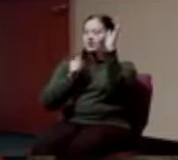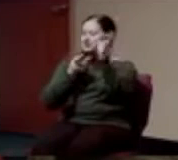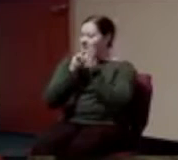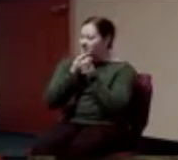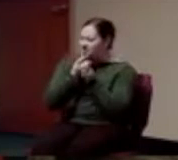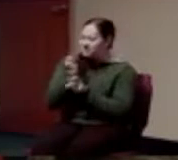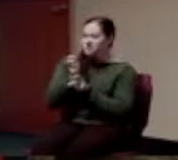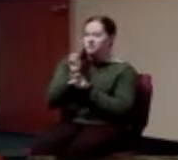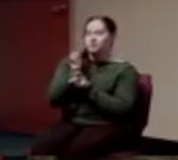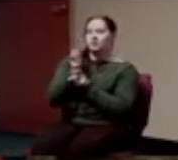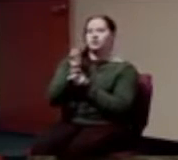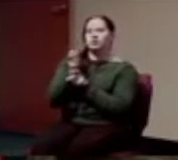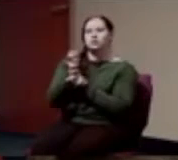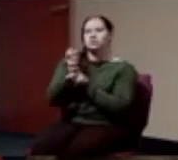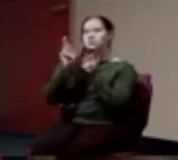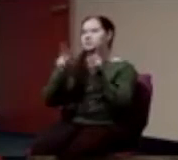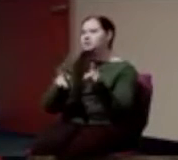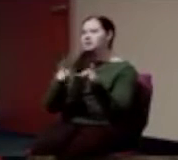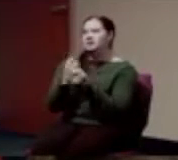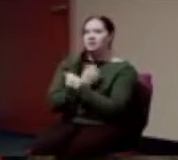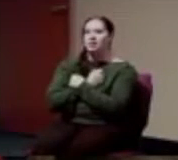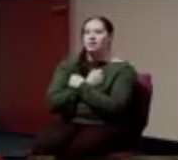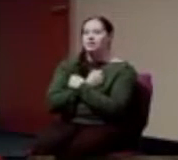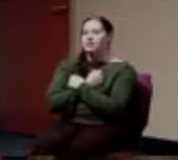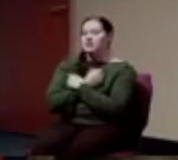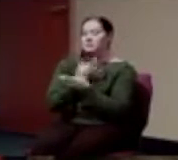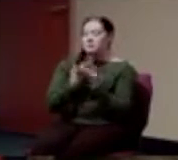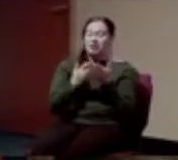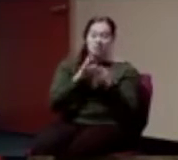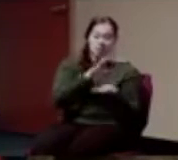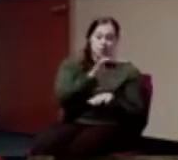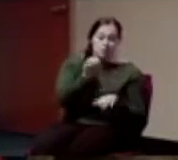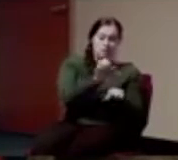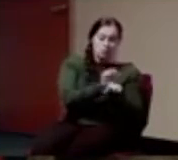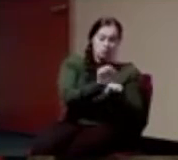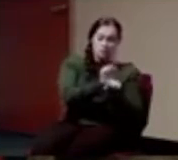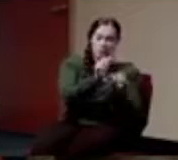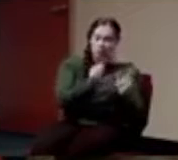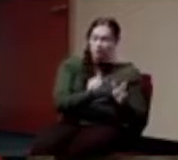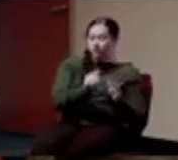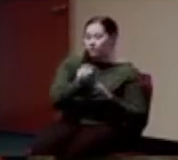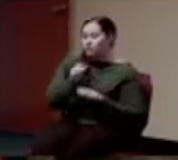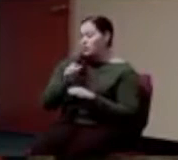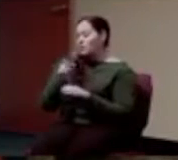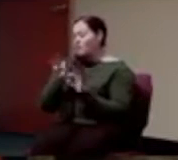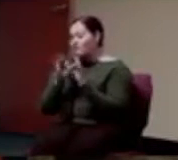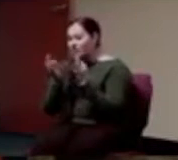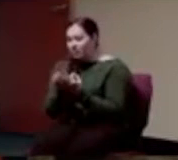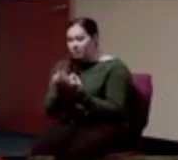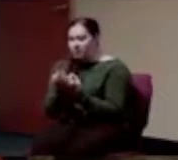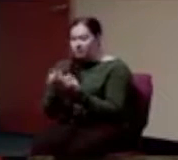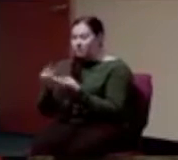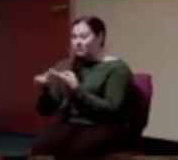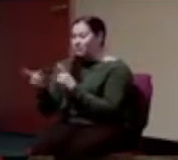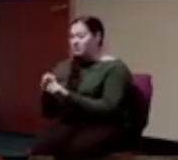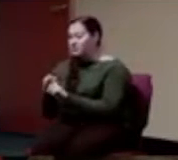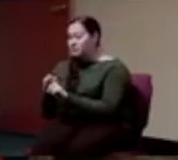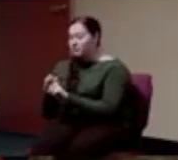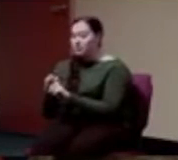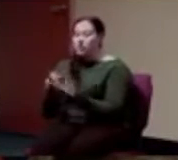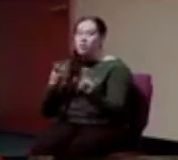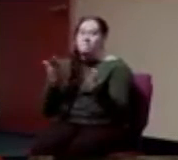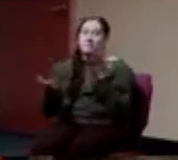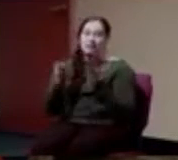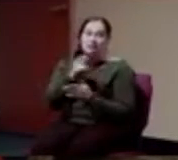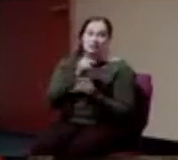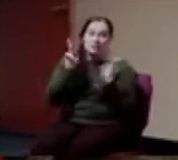love. Maybe it is a coworker. Maybe it is a family member or a Facebook friend. Heck, it might even be someone in the room today, but